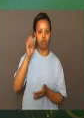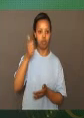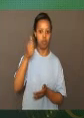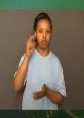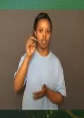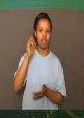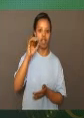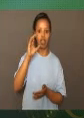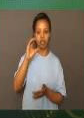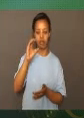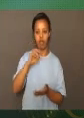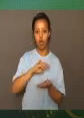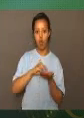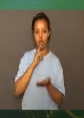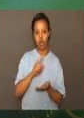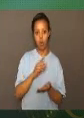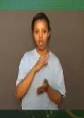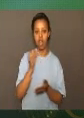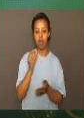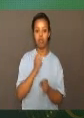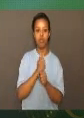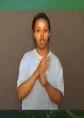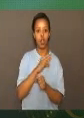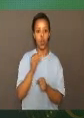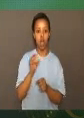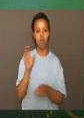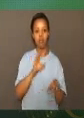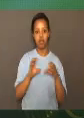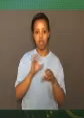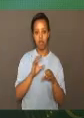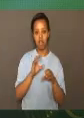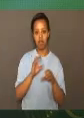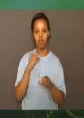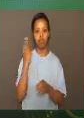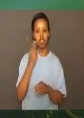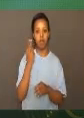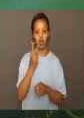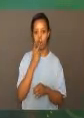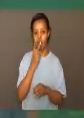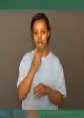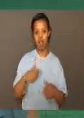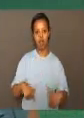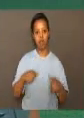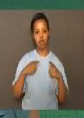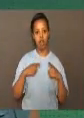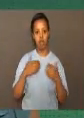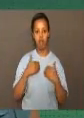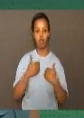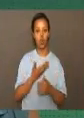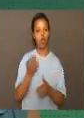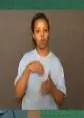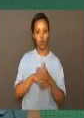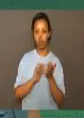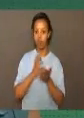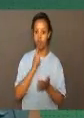both, as well as look at the chemical structure in living things.